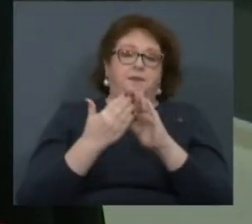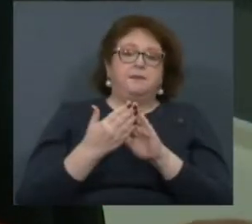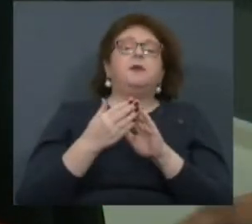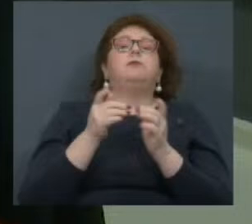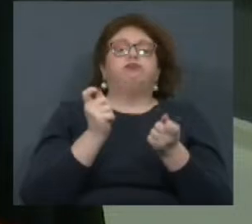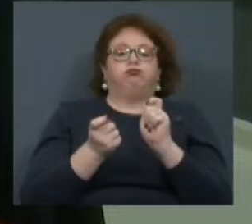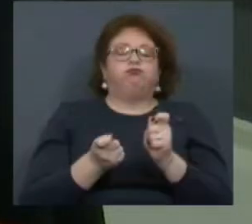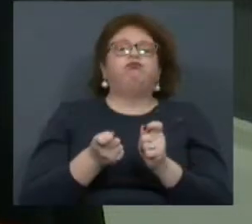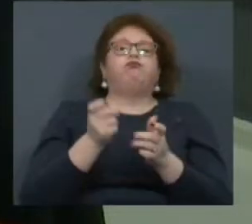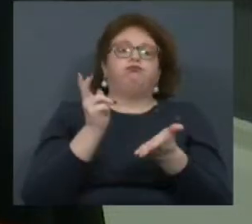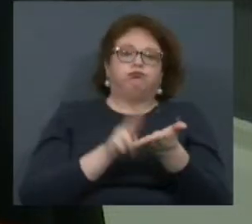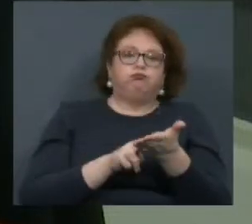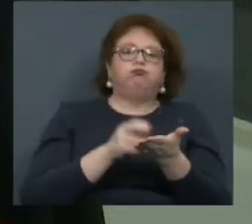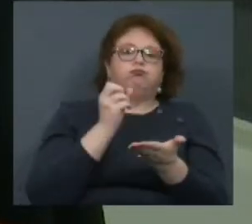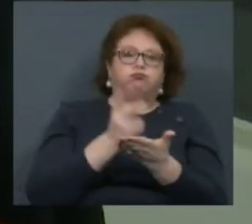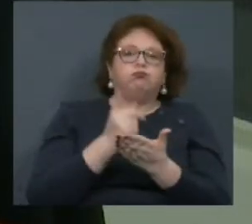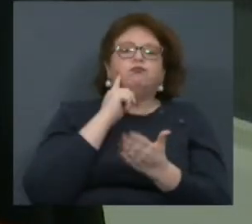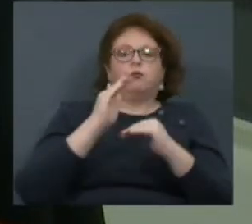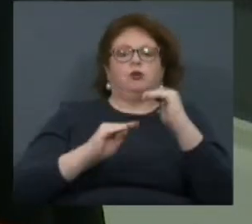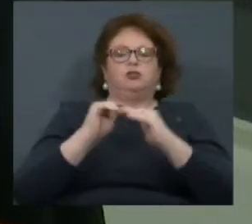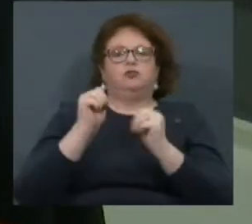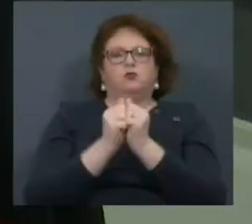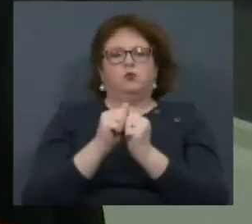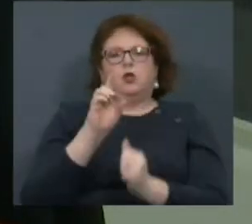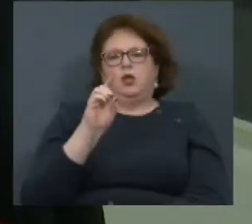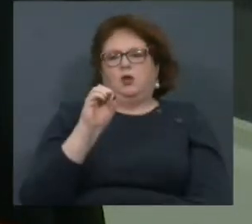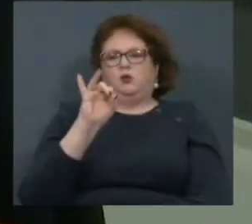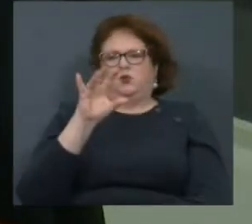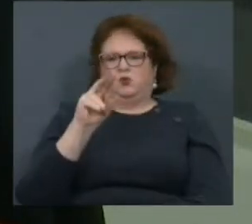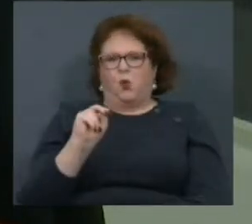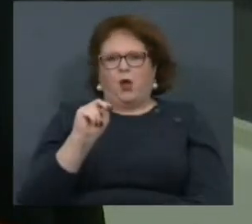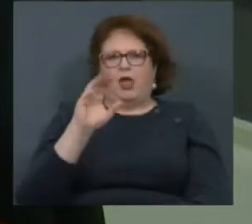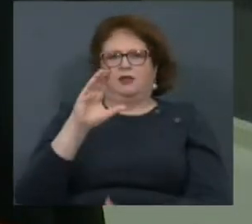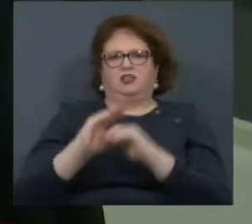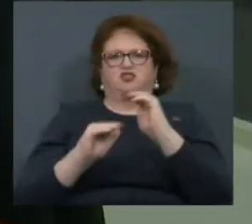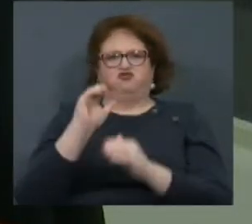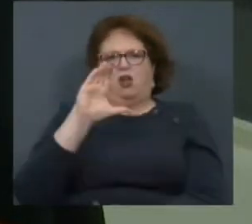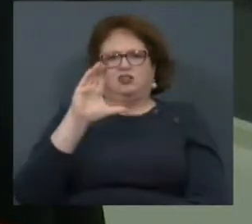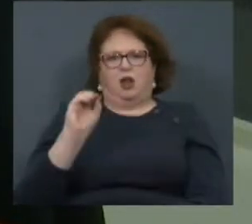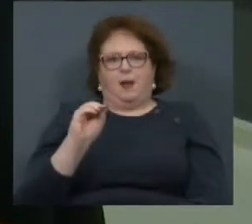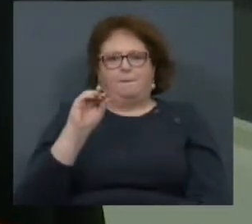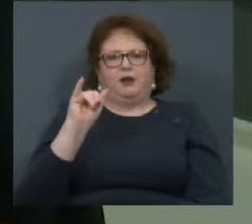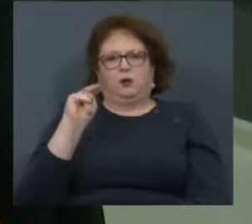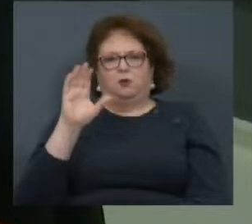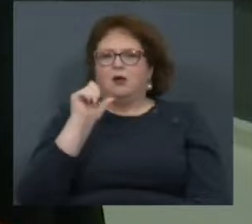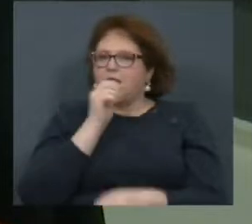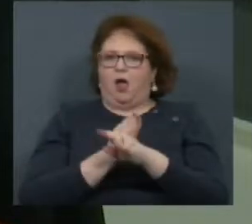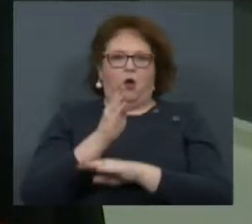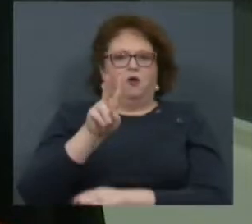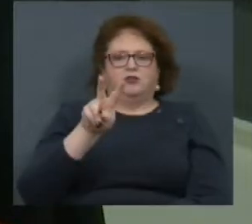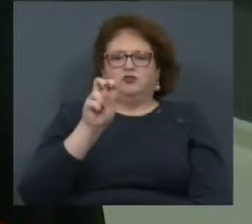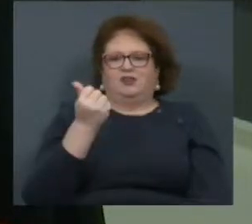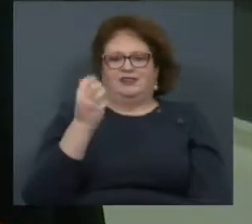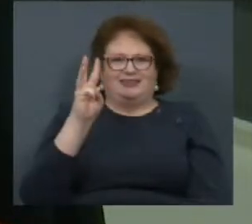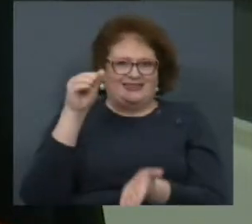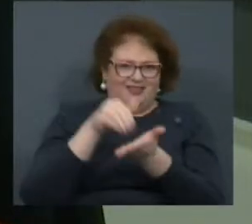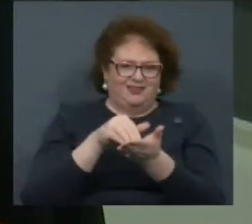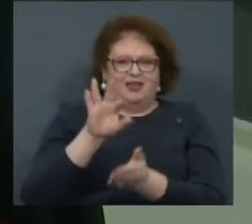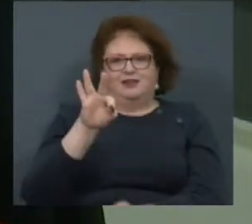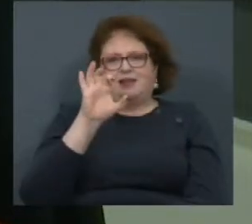to make the final payment for construction services with Doing Construction Company Incorporated in an amount not to exceed